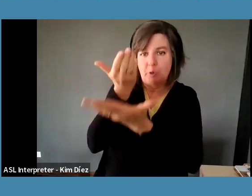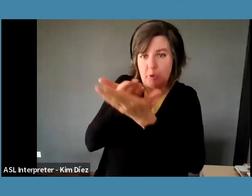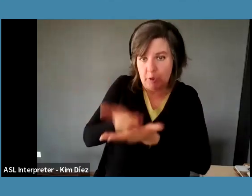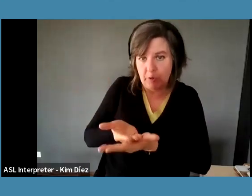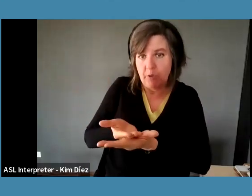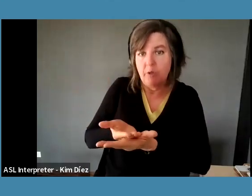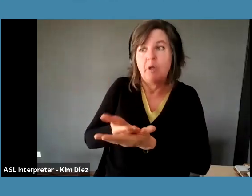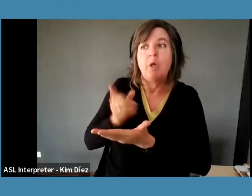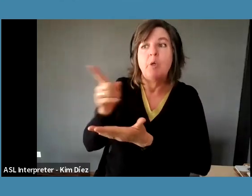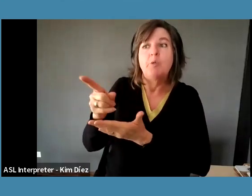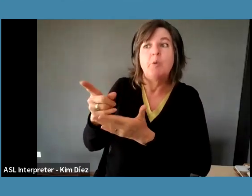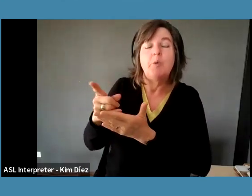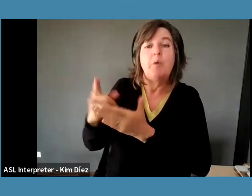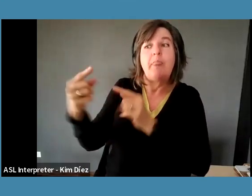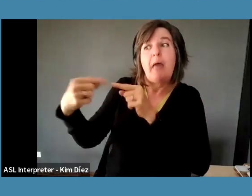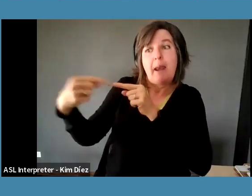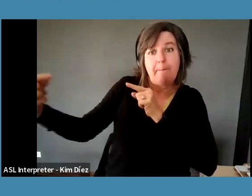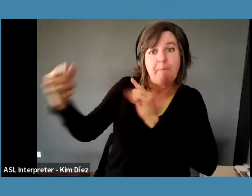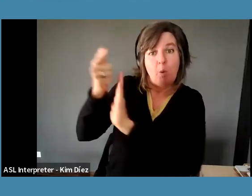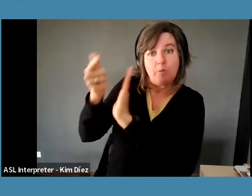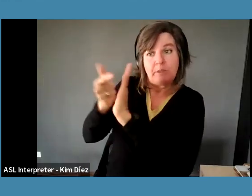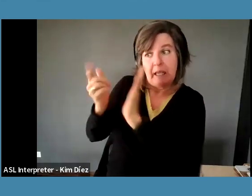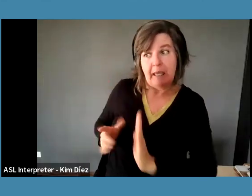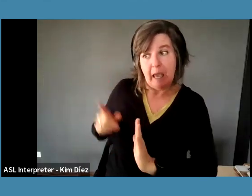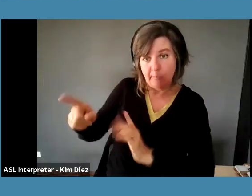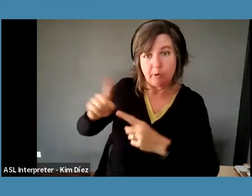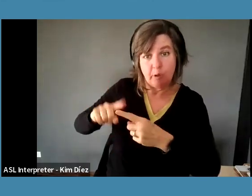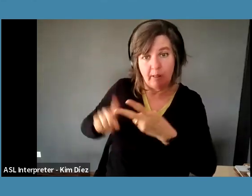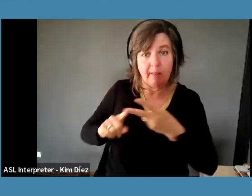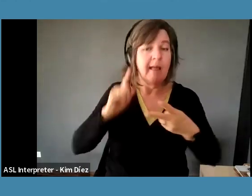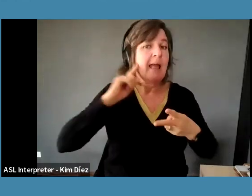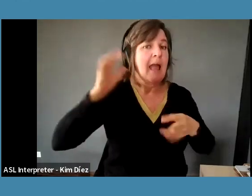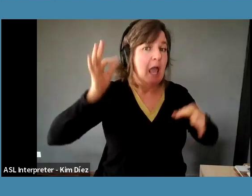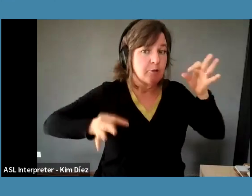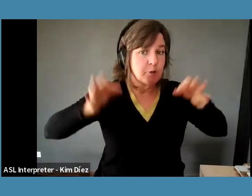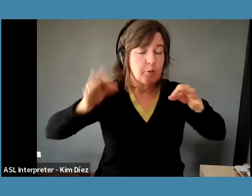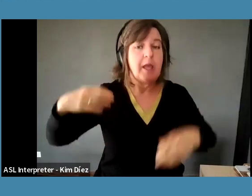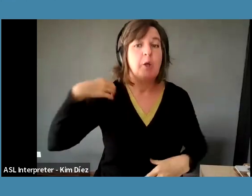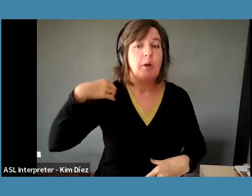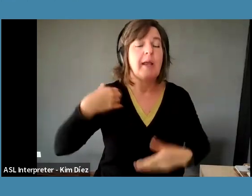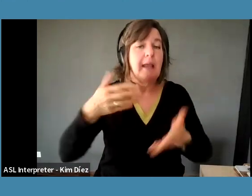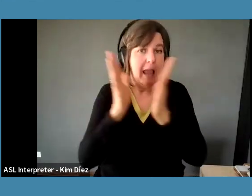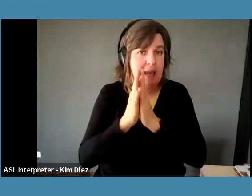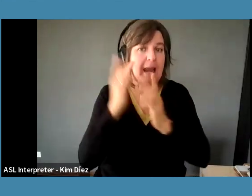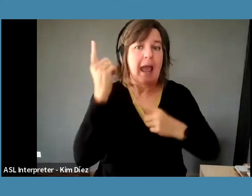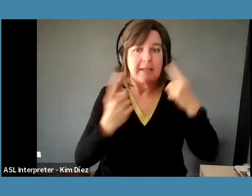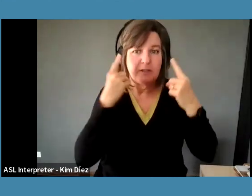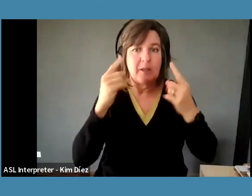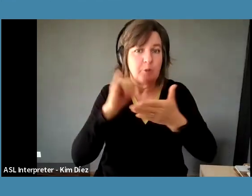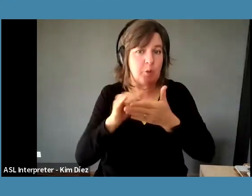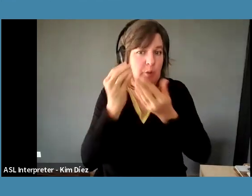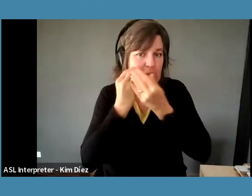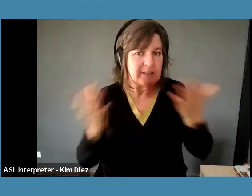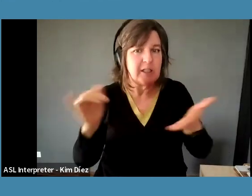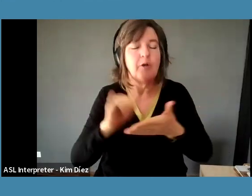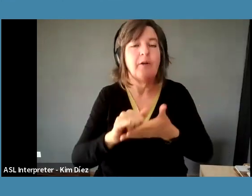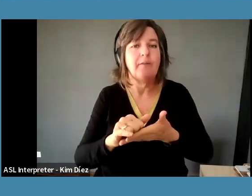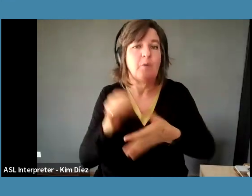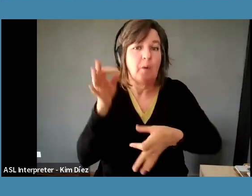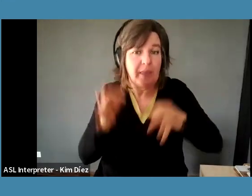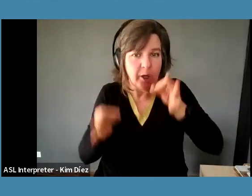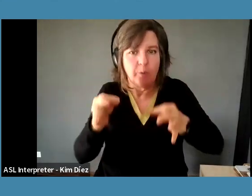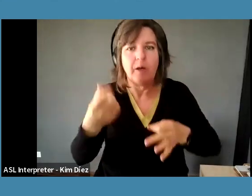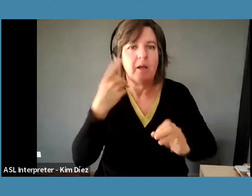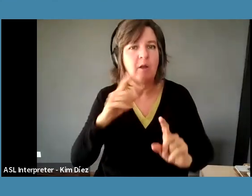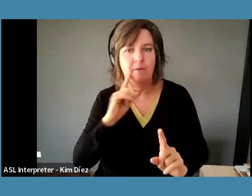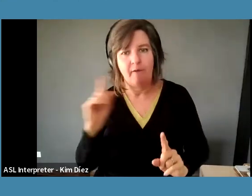opposing counsel, to the hearing officer, and ask them to consider it for the hearing, and for the order for the hearing.